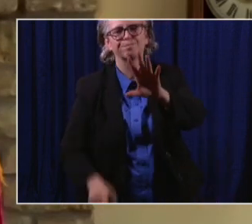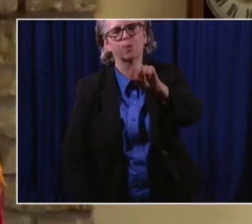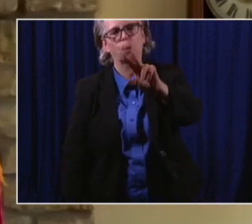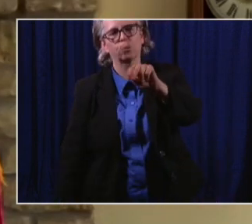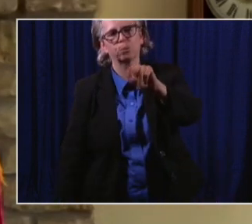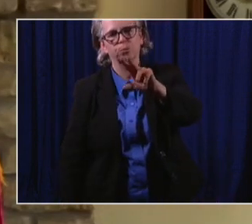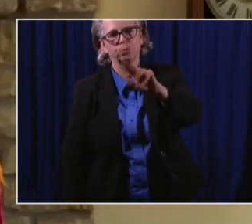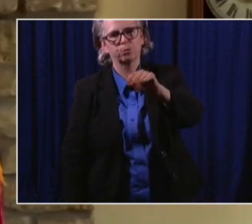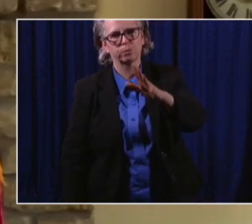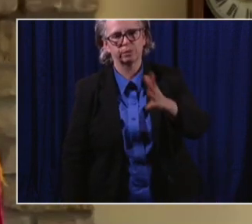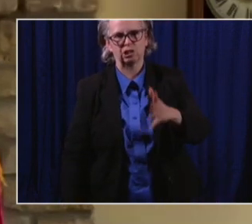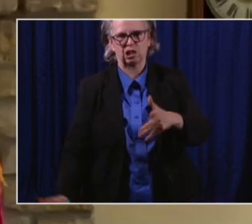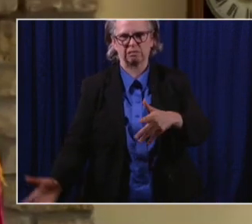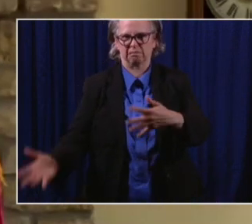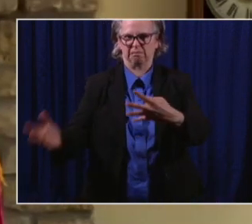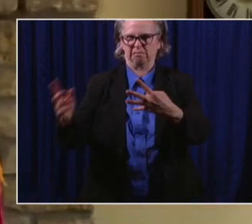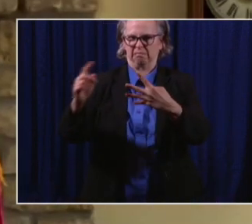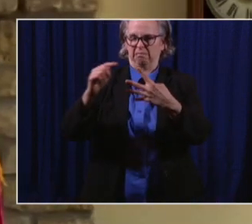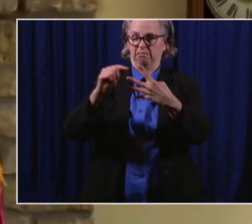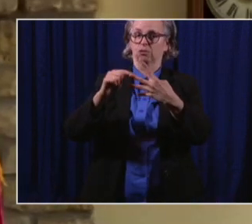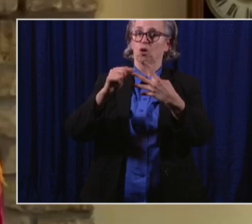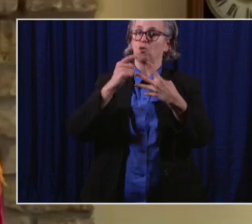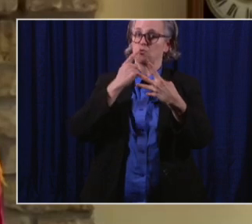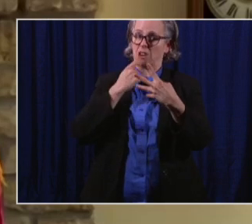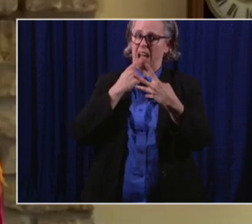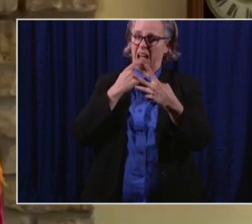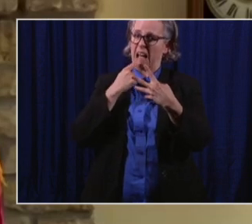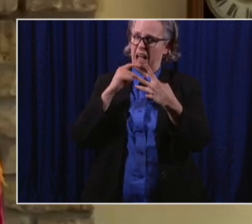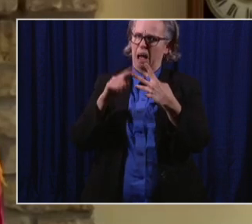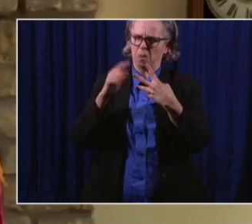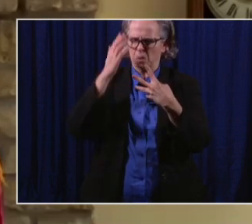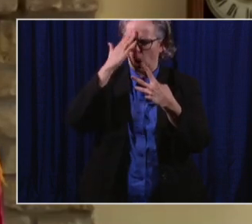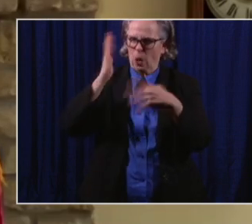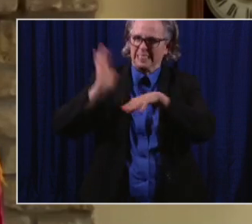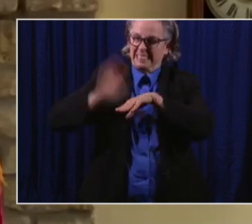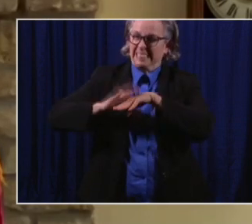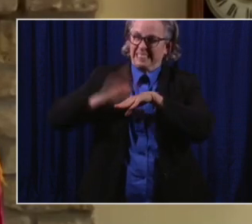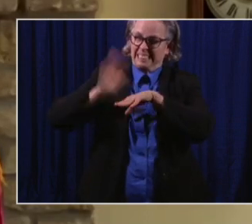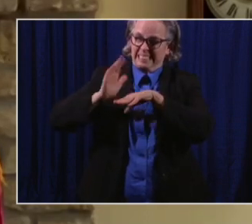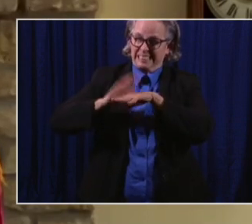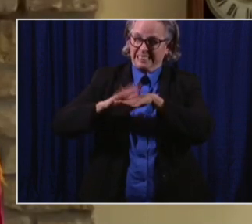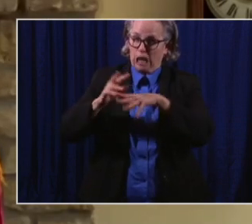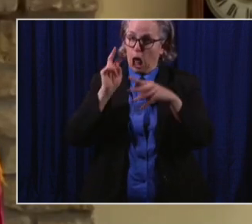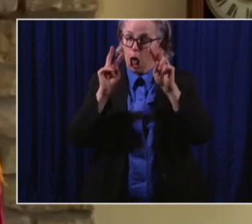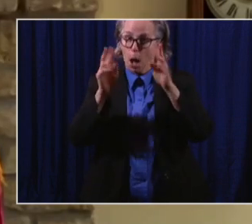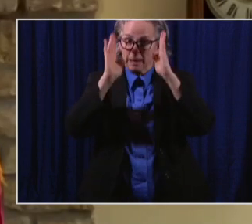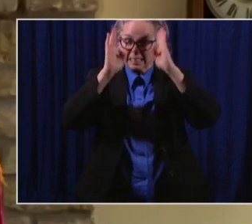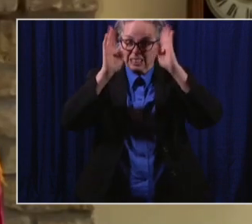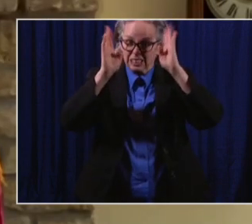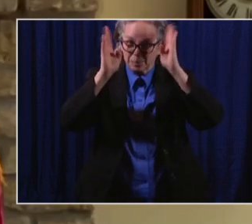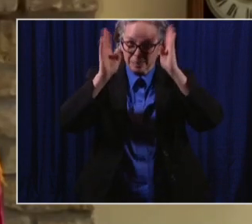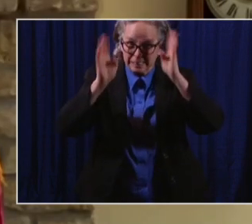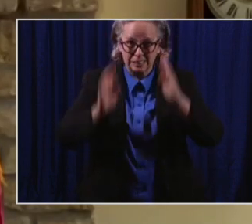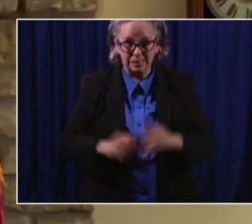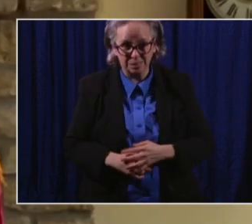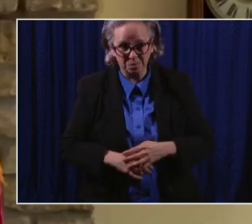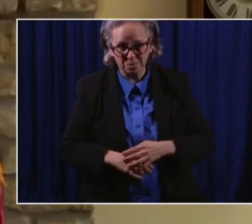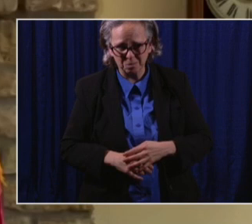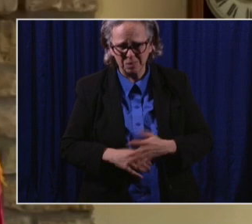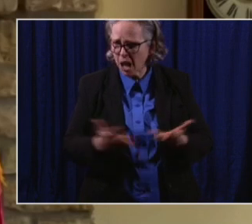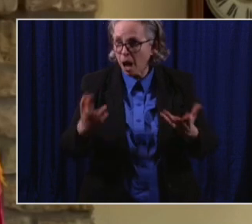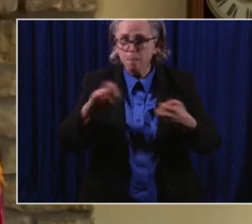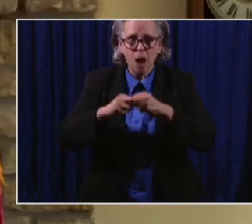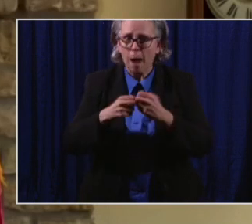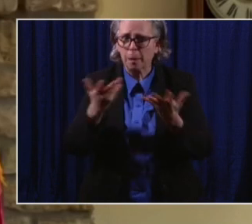Again, red is the indicator that people should say, okay, look, we got a problem here. What's going on? And let's look at